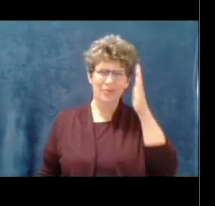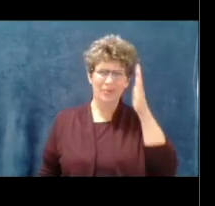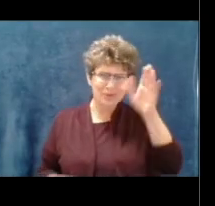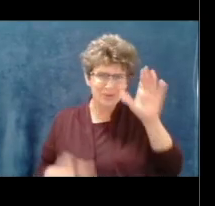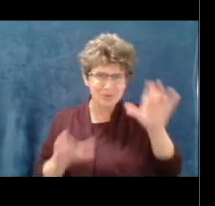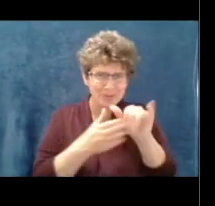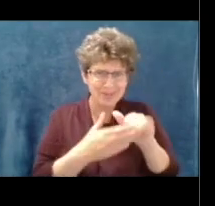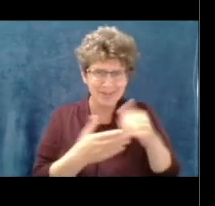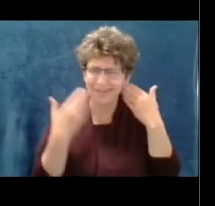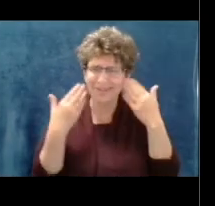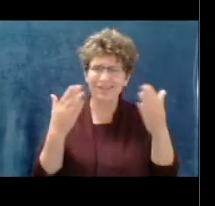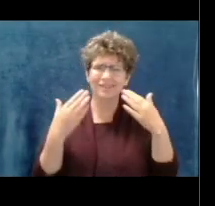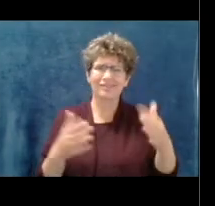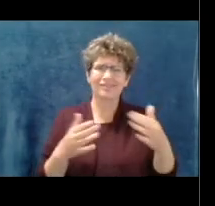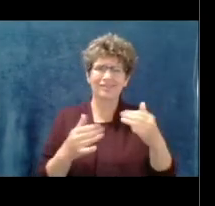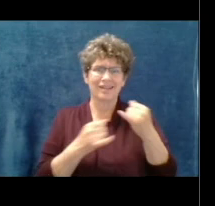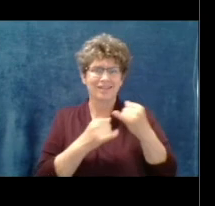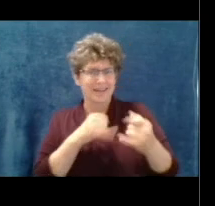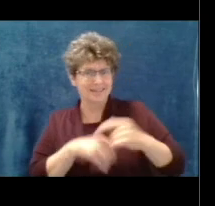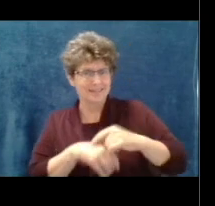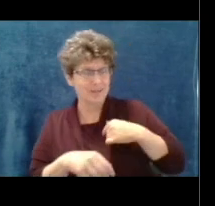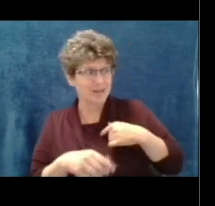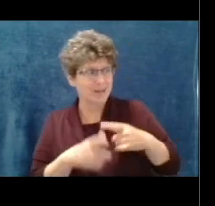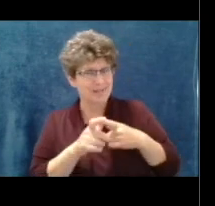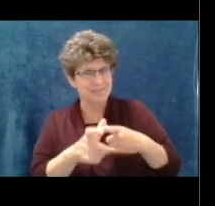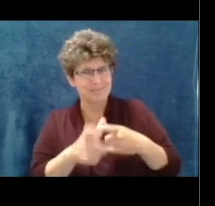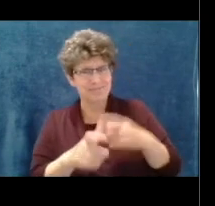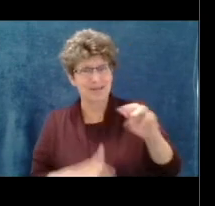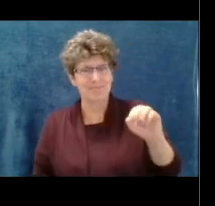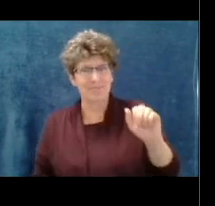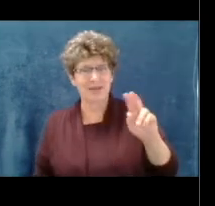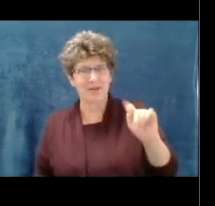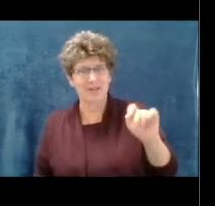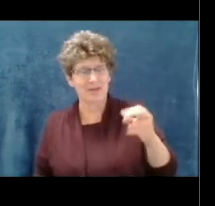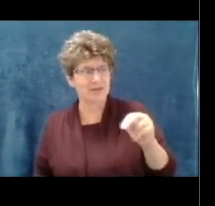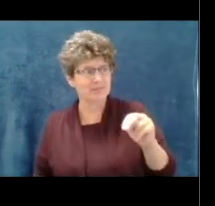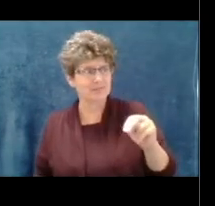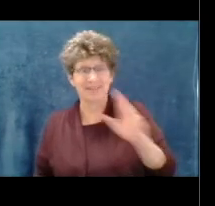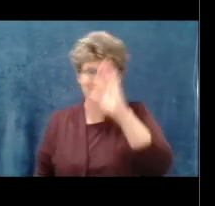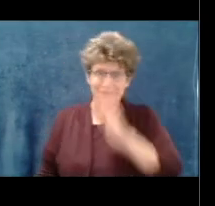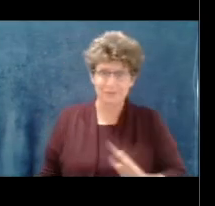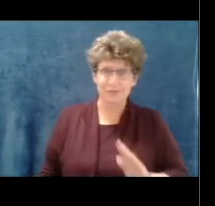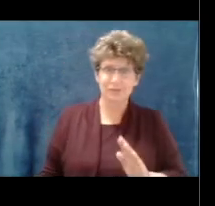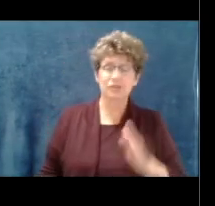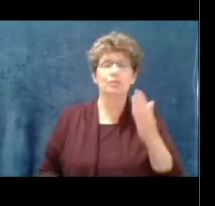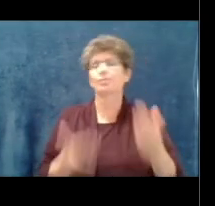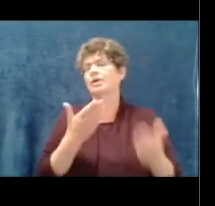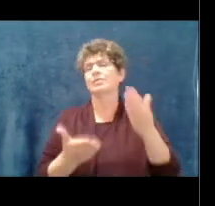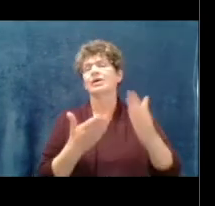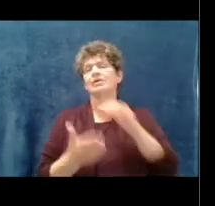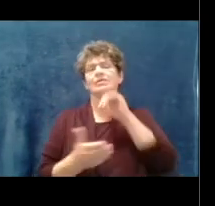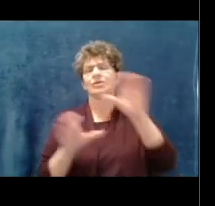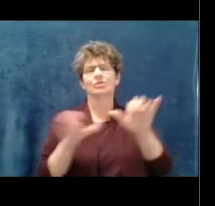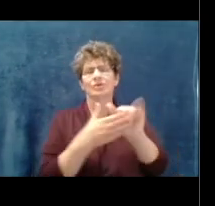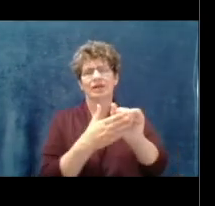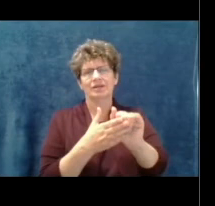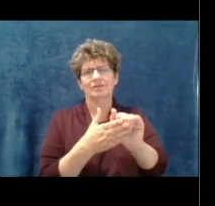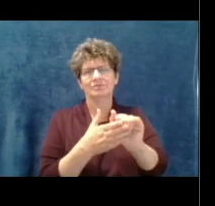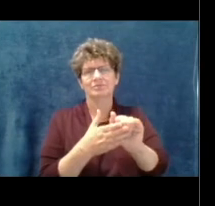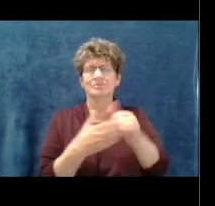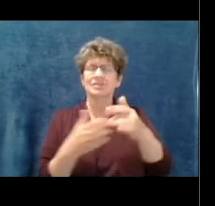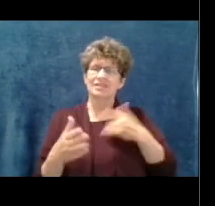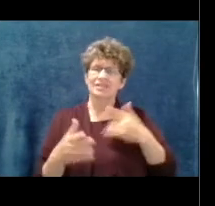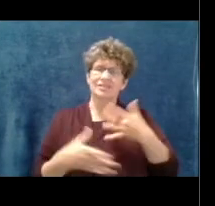I did a marathon? Well, I've never done a marathon, so maybe I'm not going to be doing that yet. How confident are you that you'll accomplish this goal? Maybe that's a bit much.